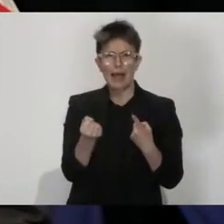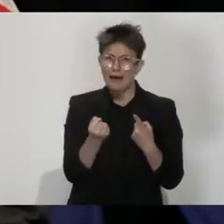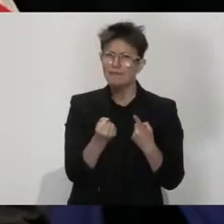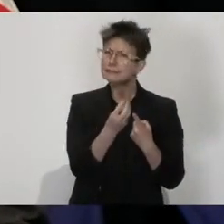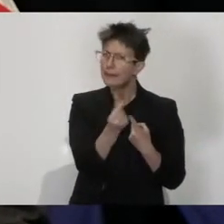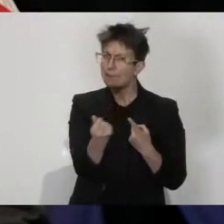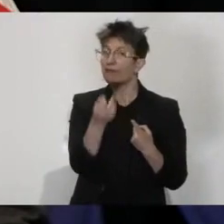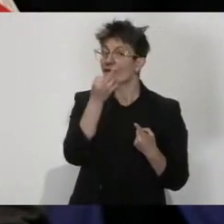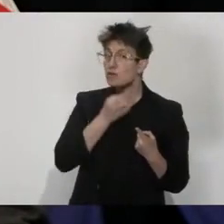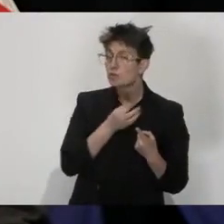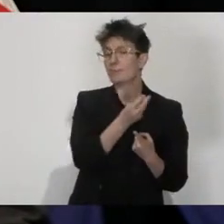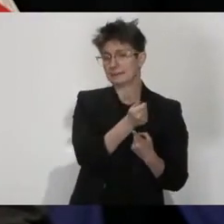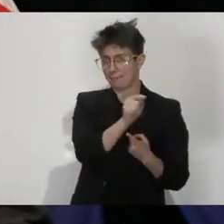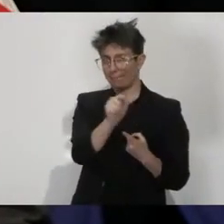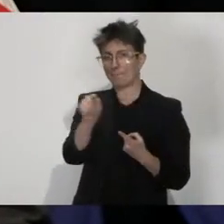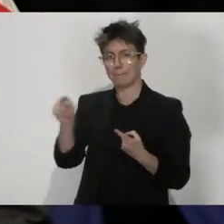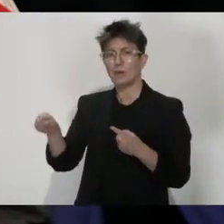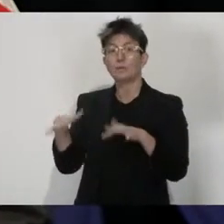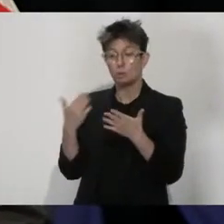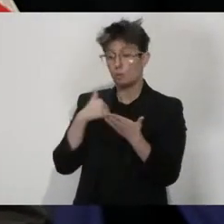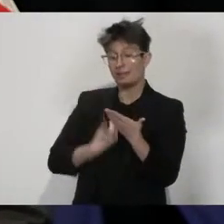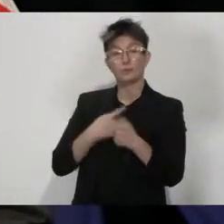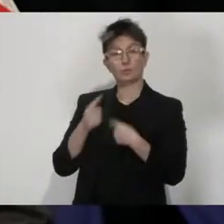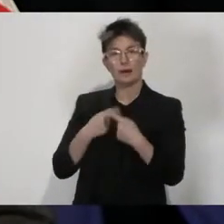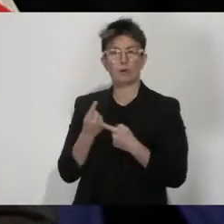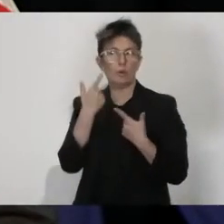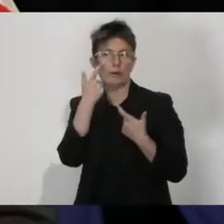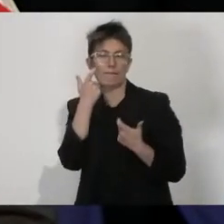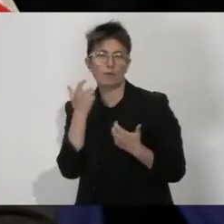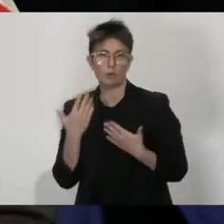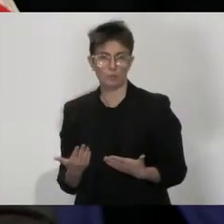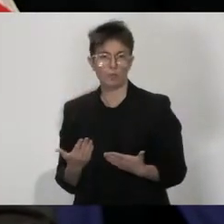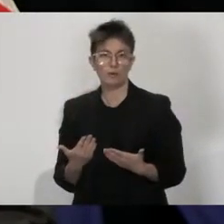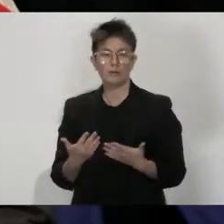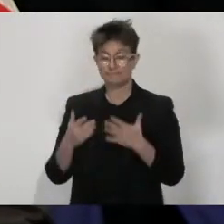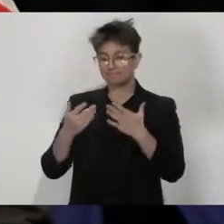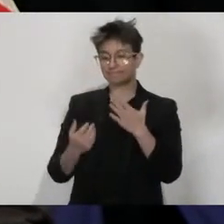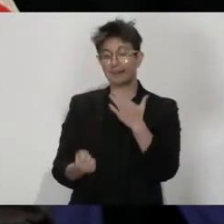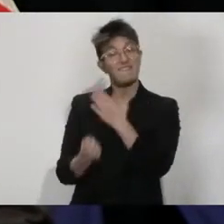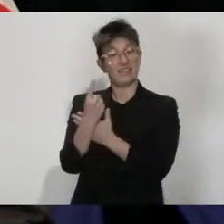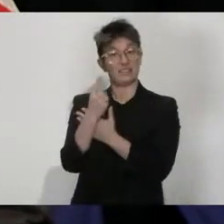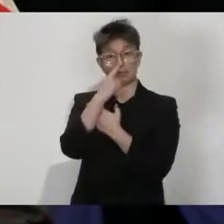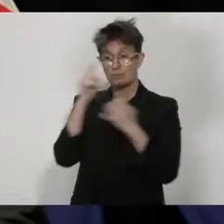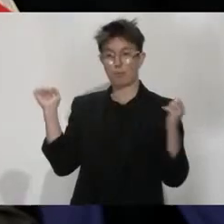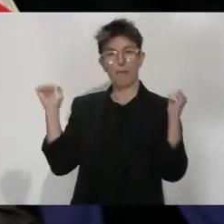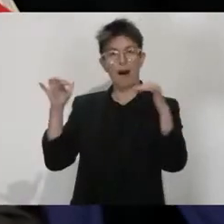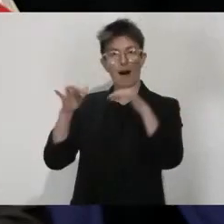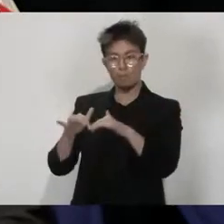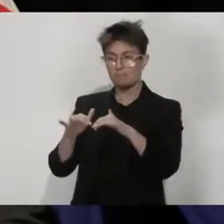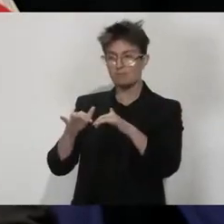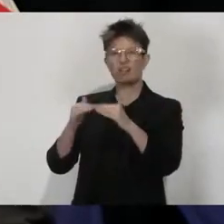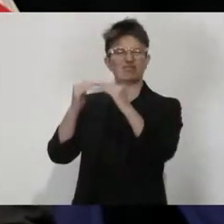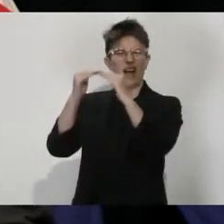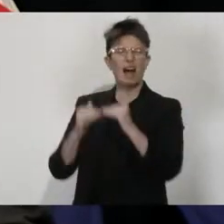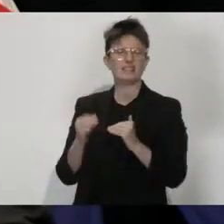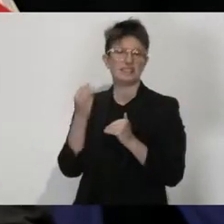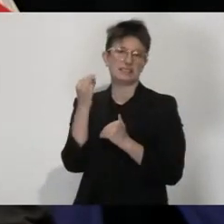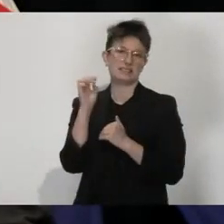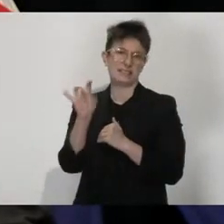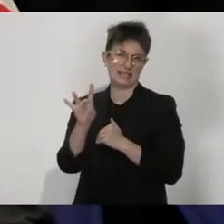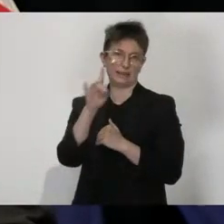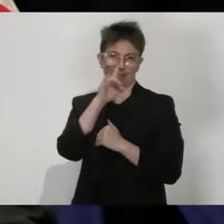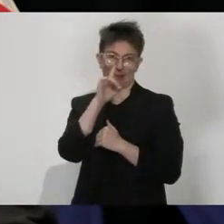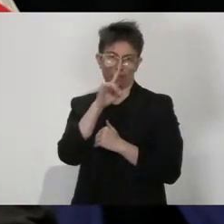keeping gathering sizes to 10 only for events like faith-based gatherings and church services or birthday parties and